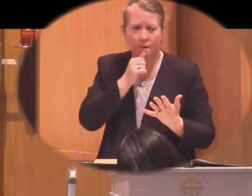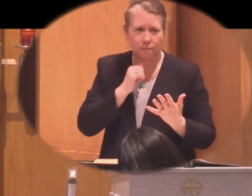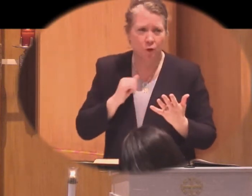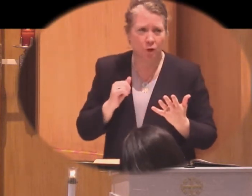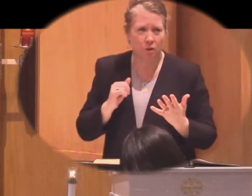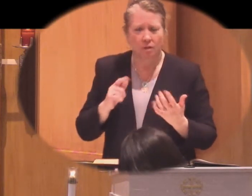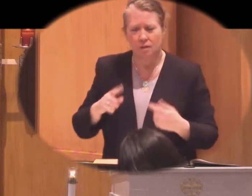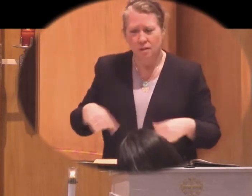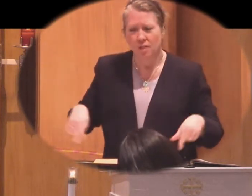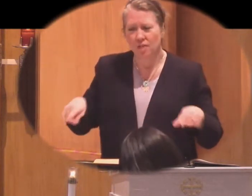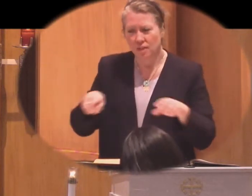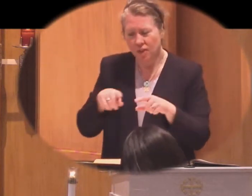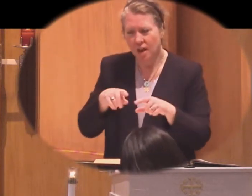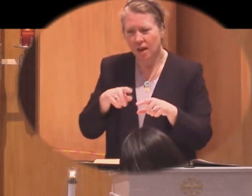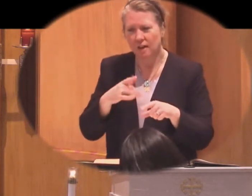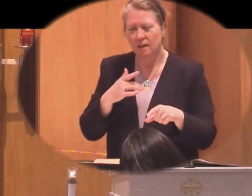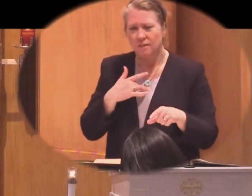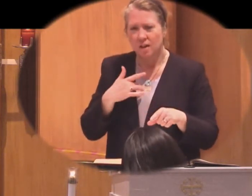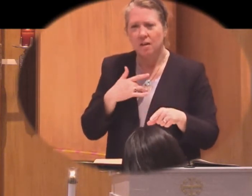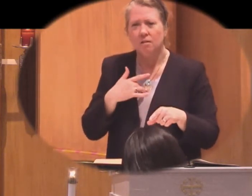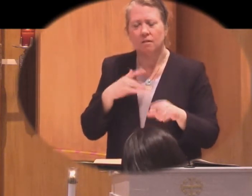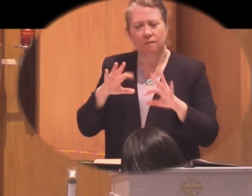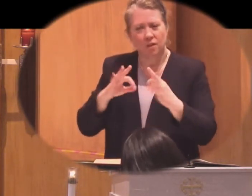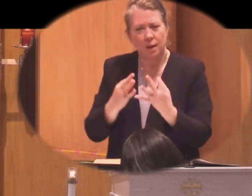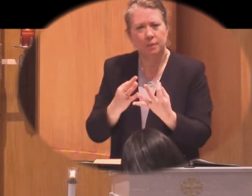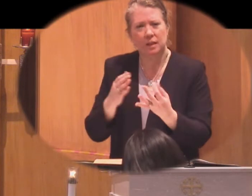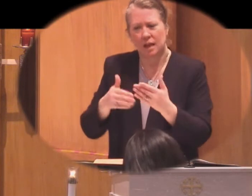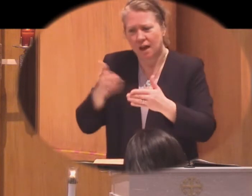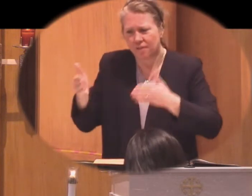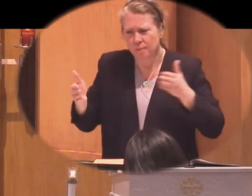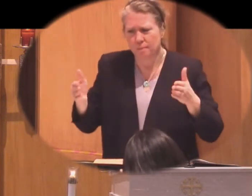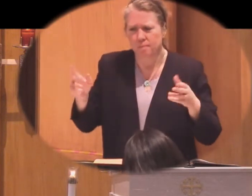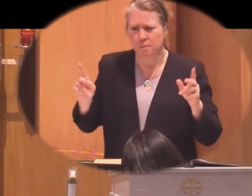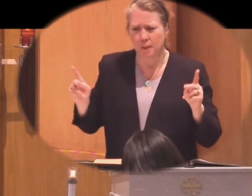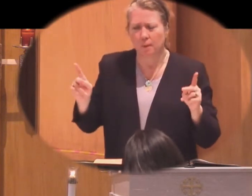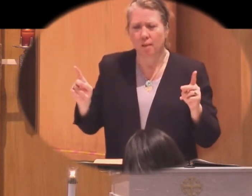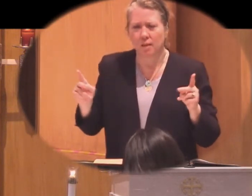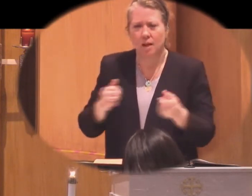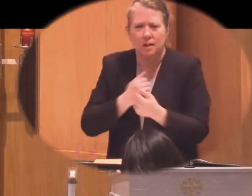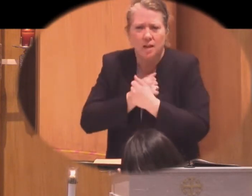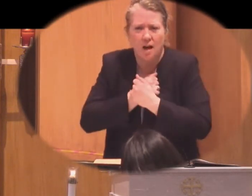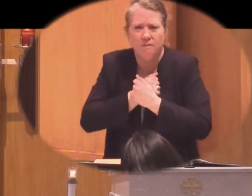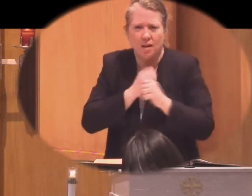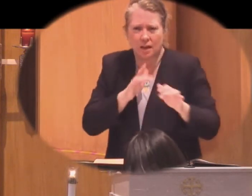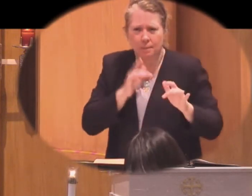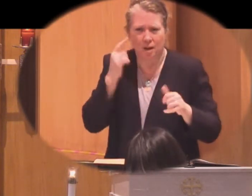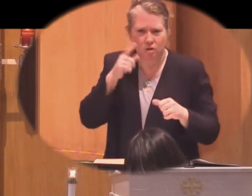the compassionate love of family and neighbors, let us pray to the Lord.